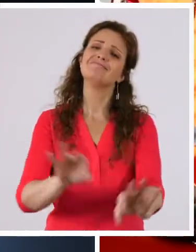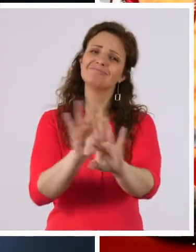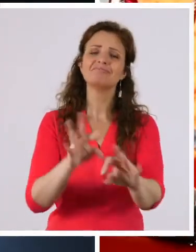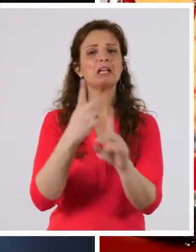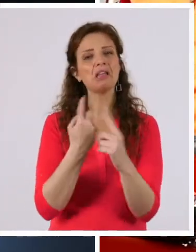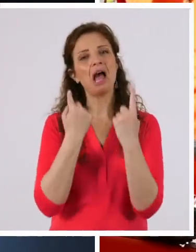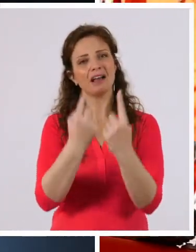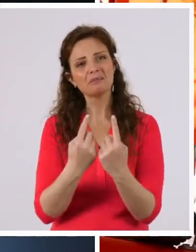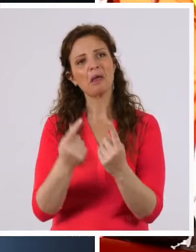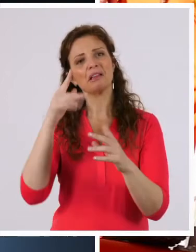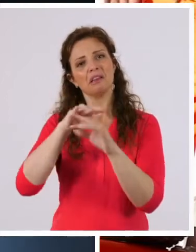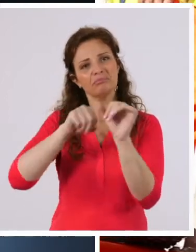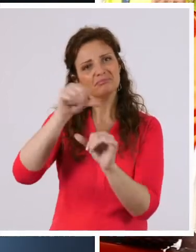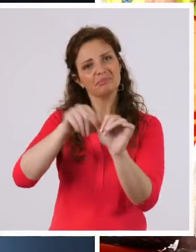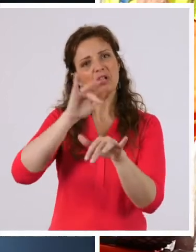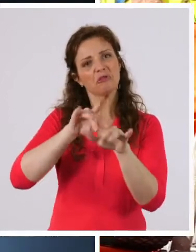your turn.